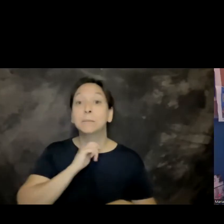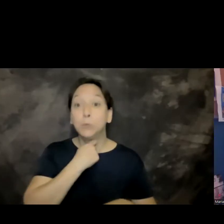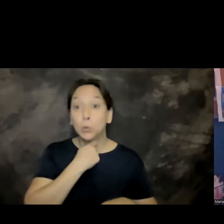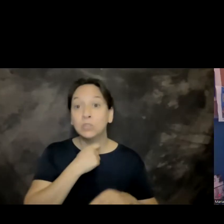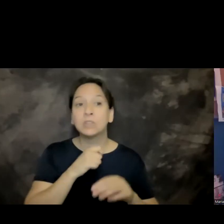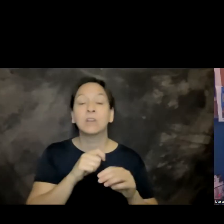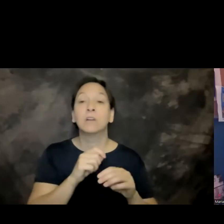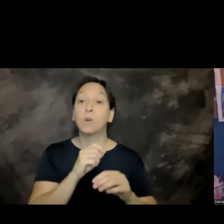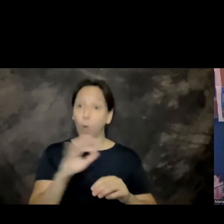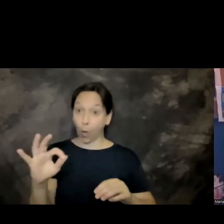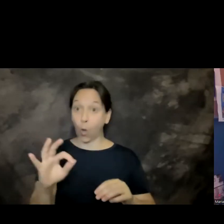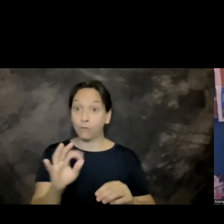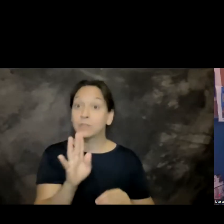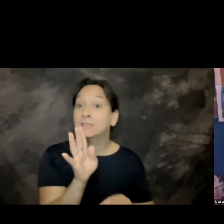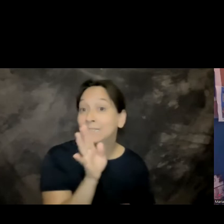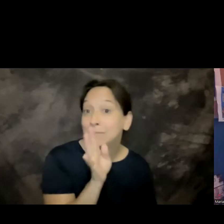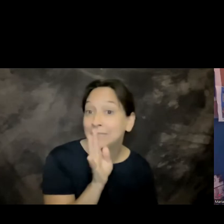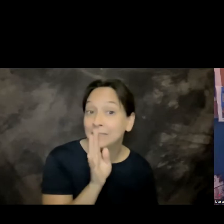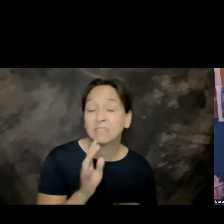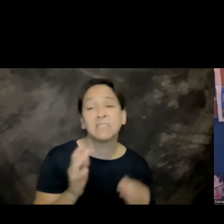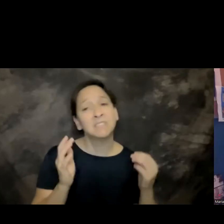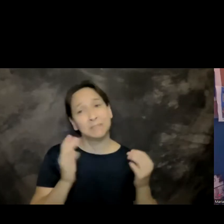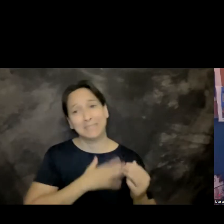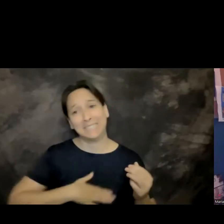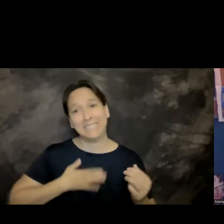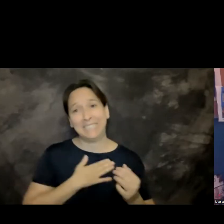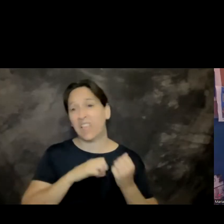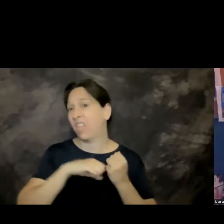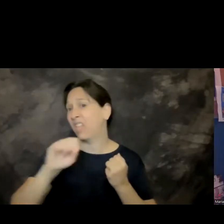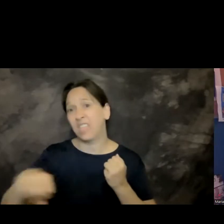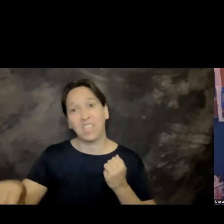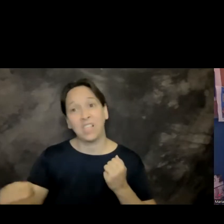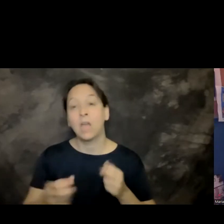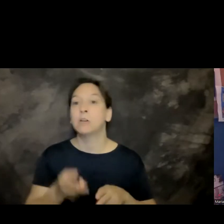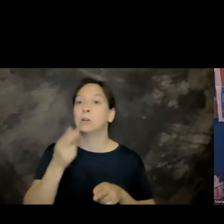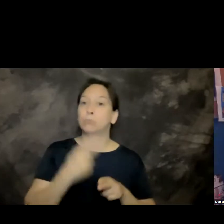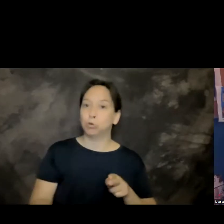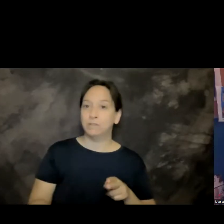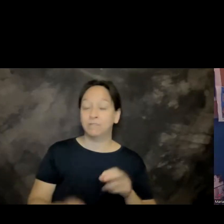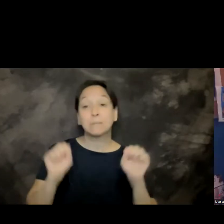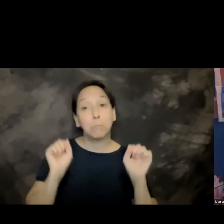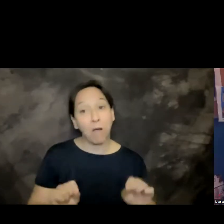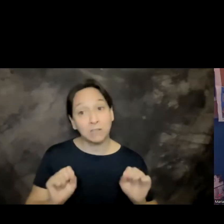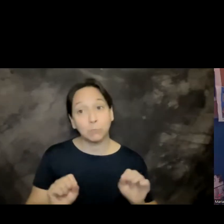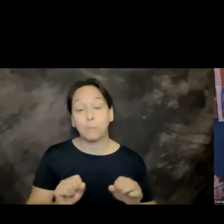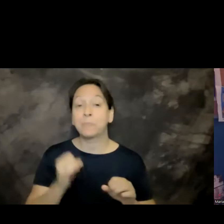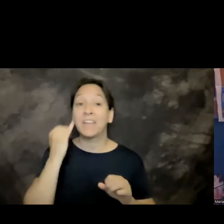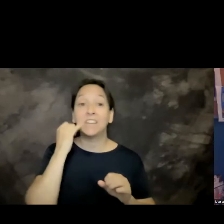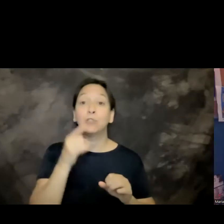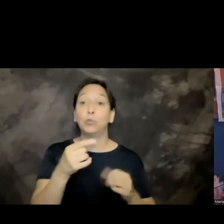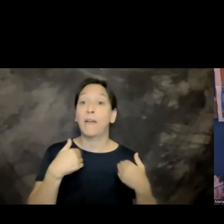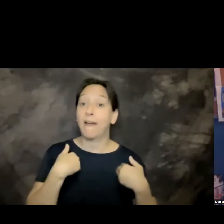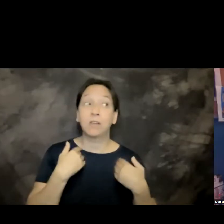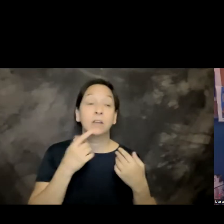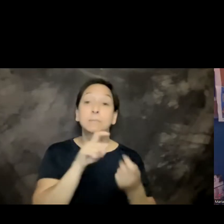you to please keep it as brief as possible. And if there is a recommendation or a concern that you need us to hear and